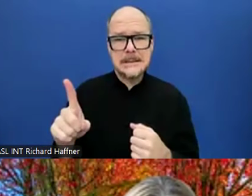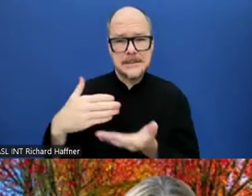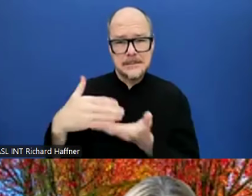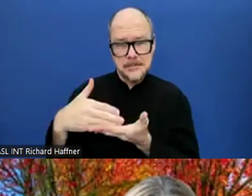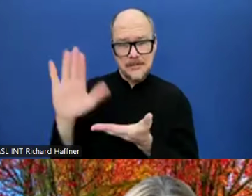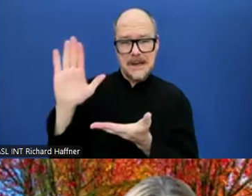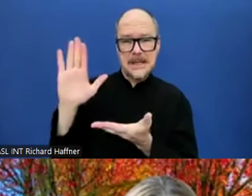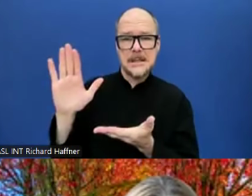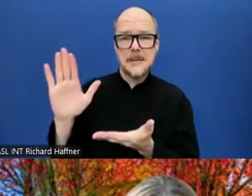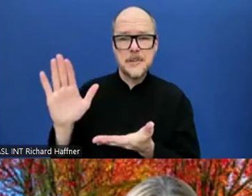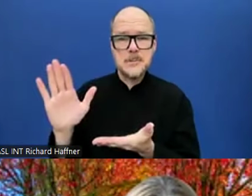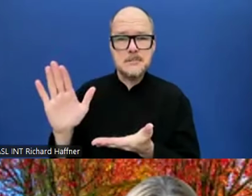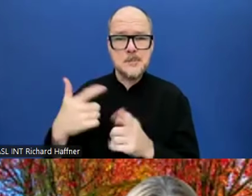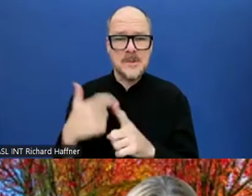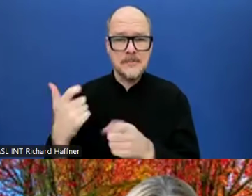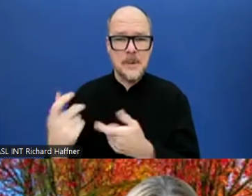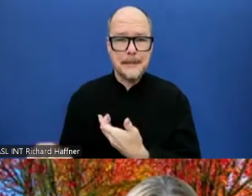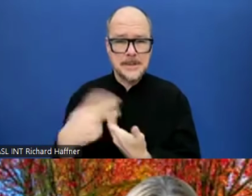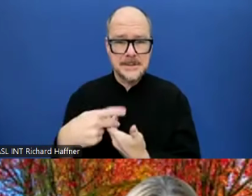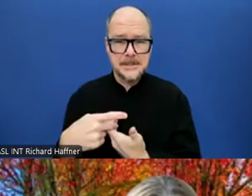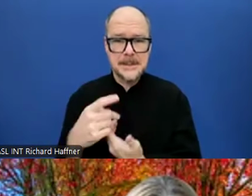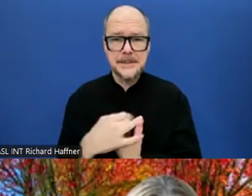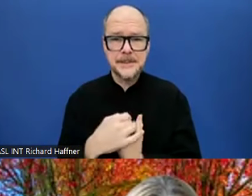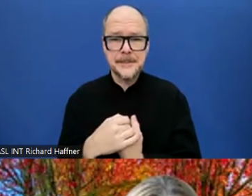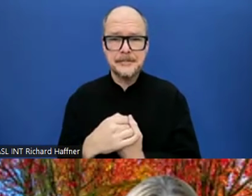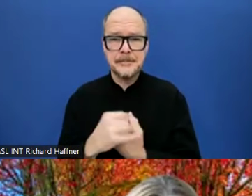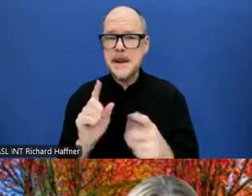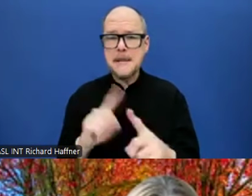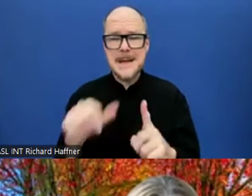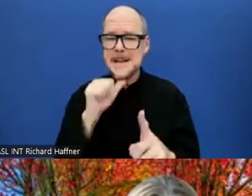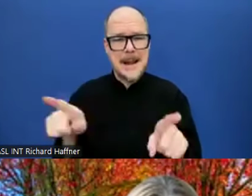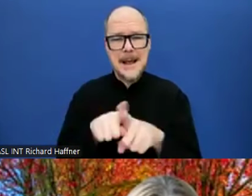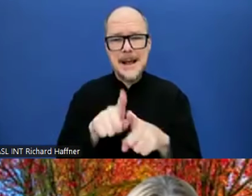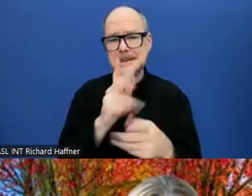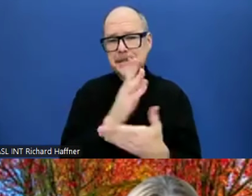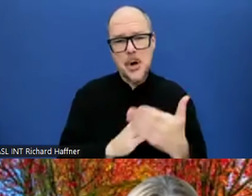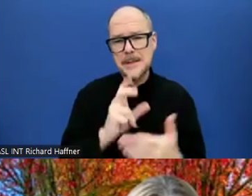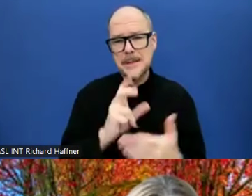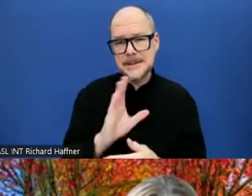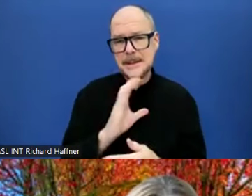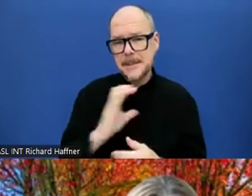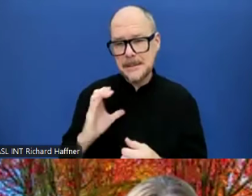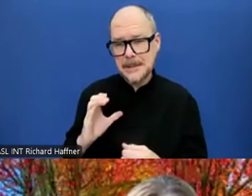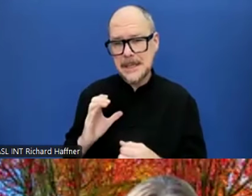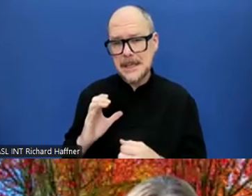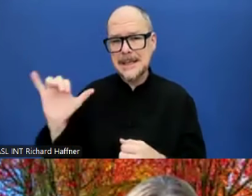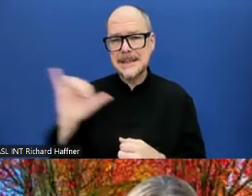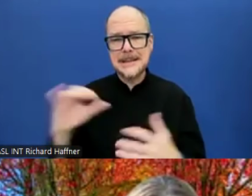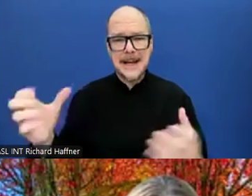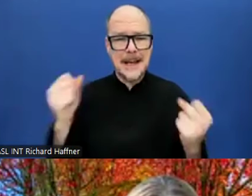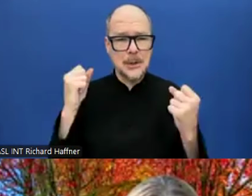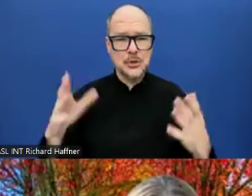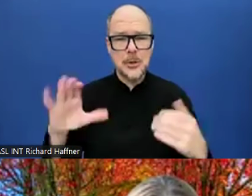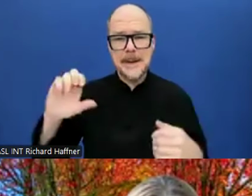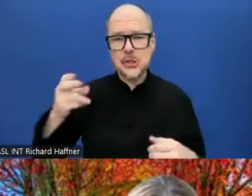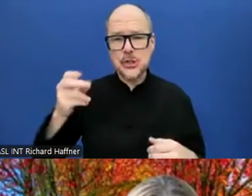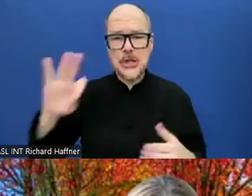from participating, but not as part of the subcommittee. It's like too many chefs in the kitchen.